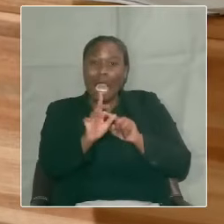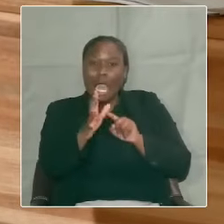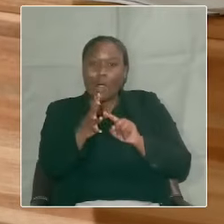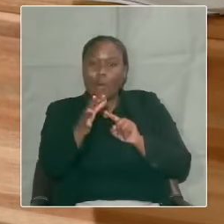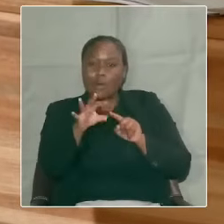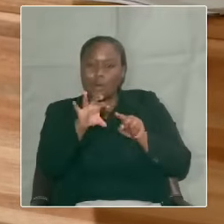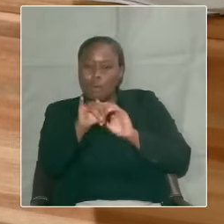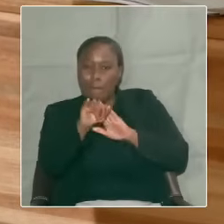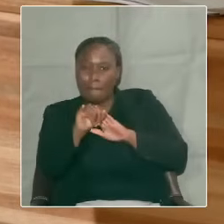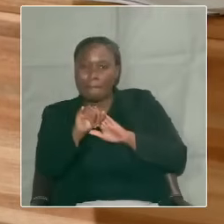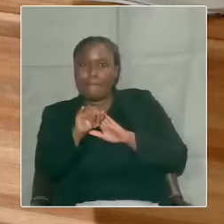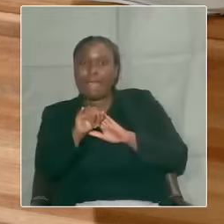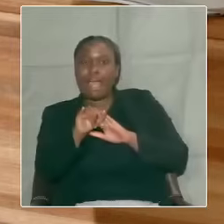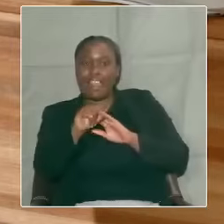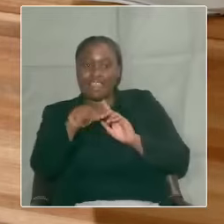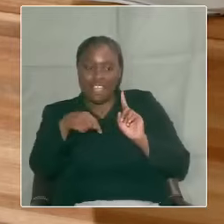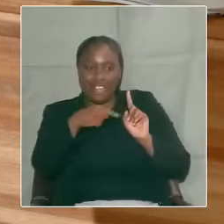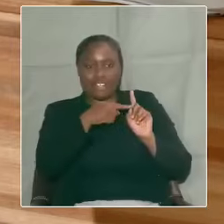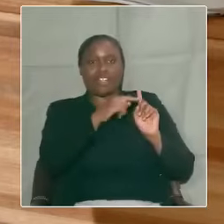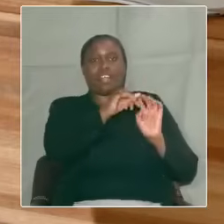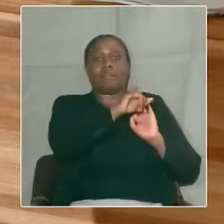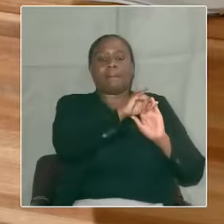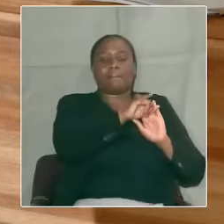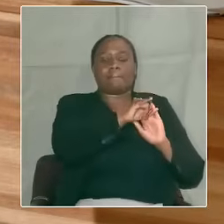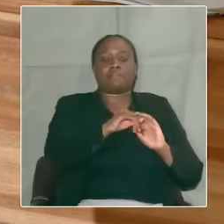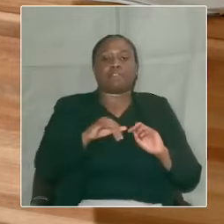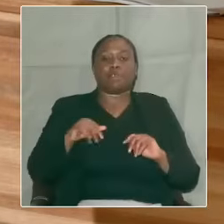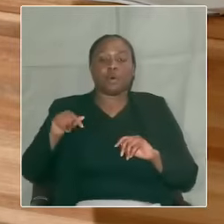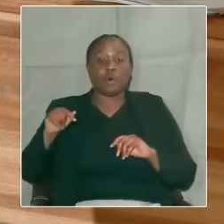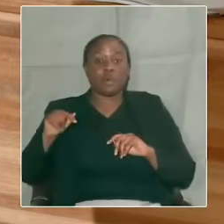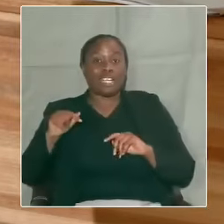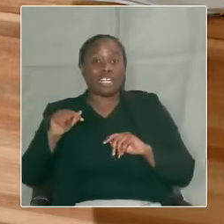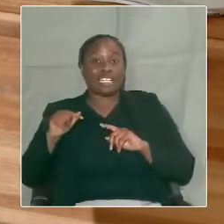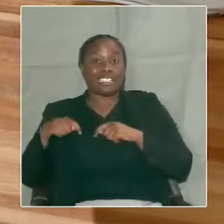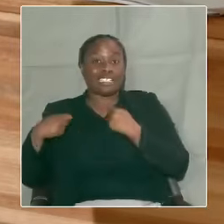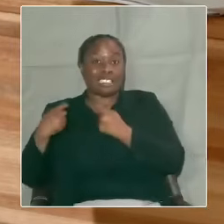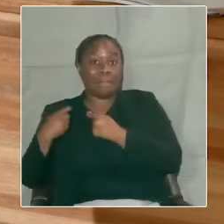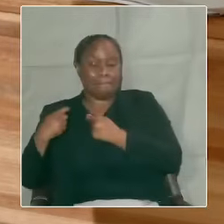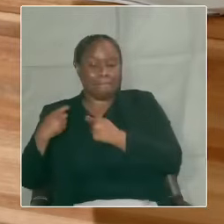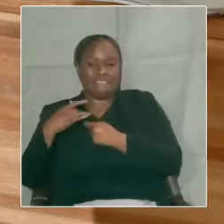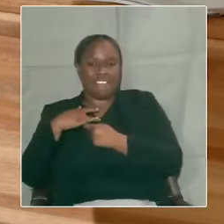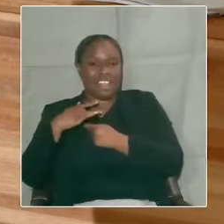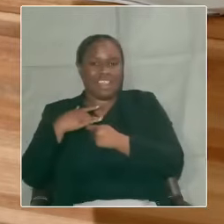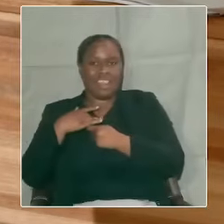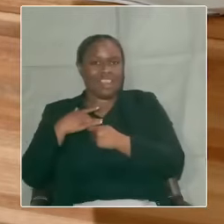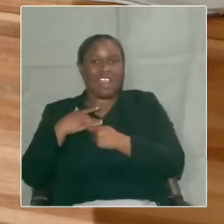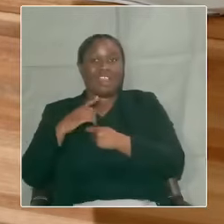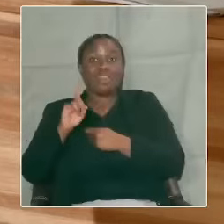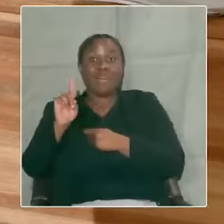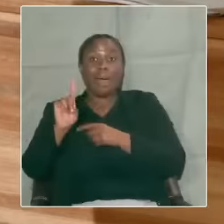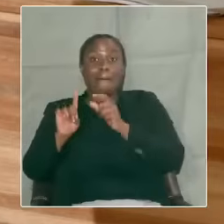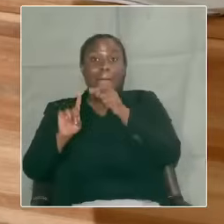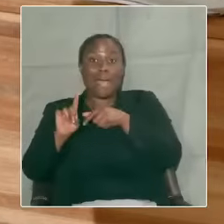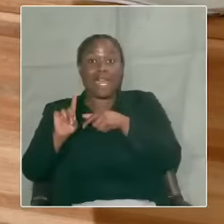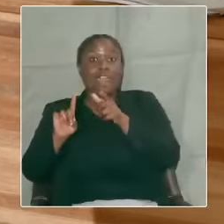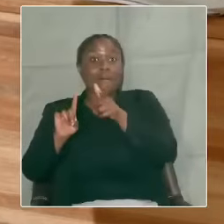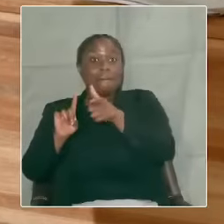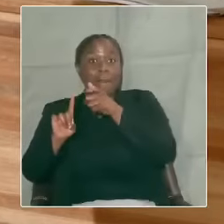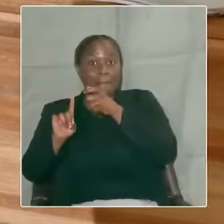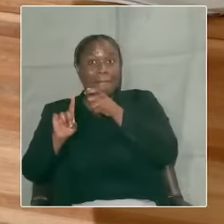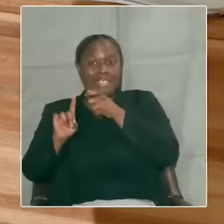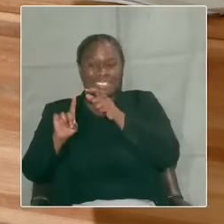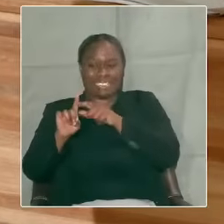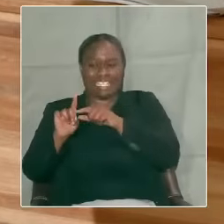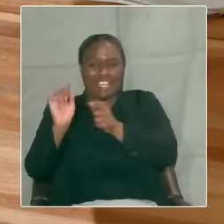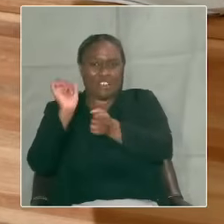it sufficient to merely arrest the hitmen, and that there may be